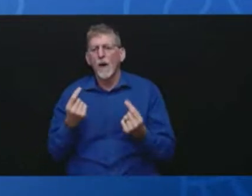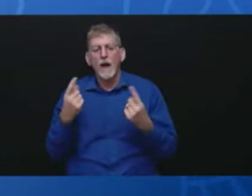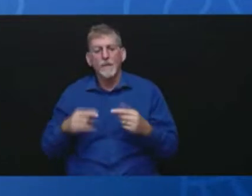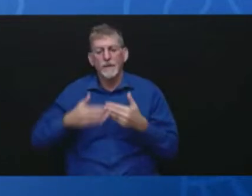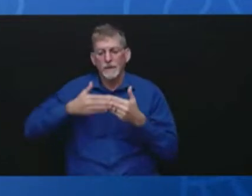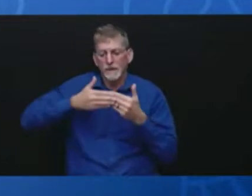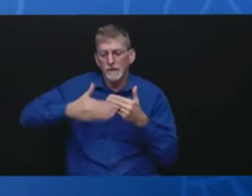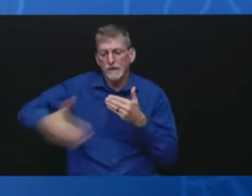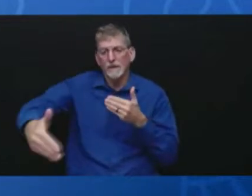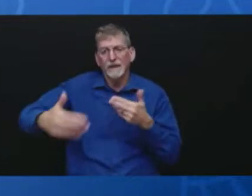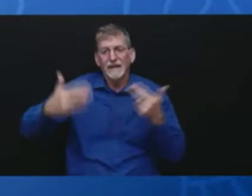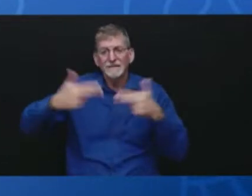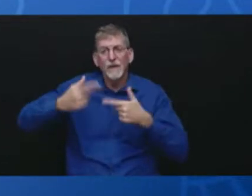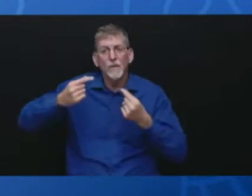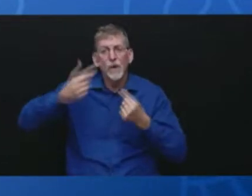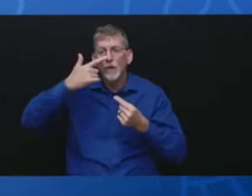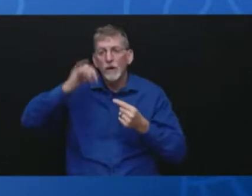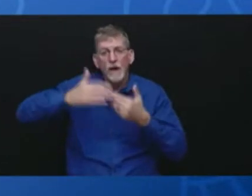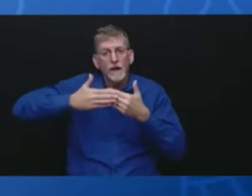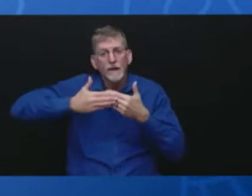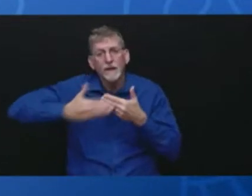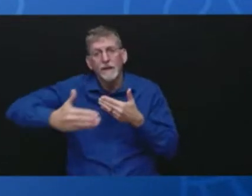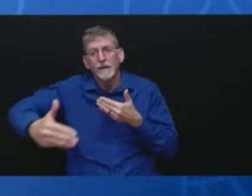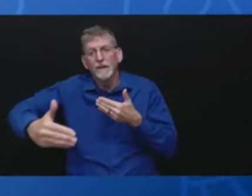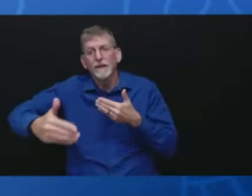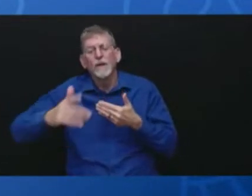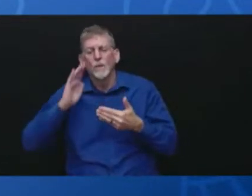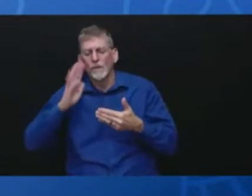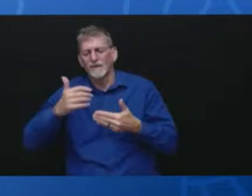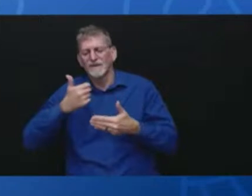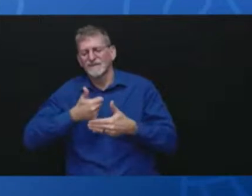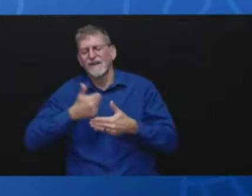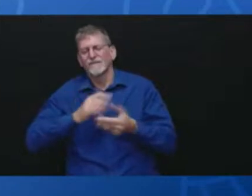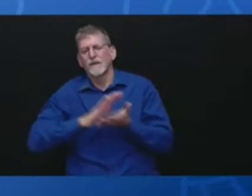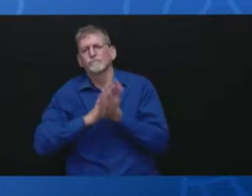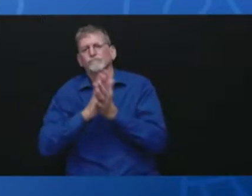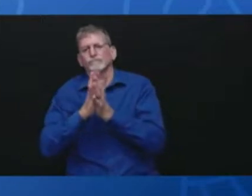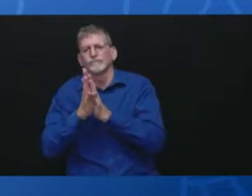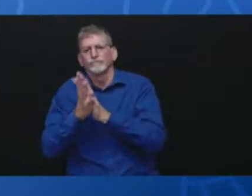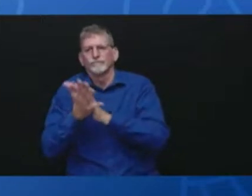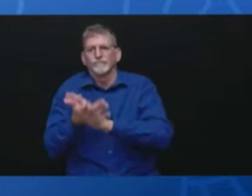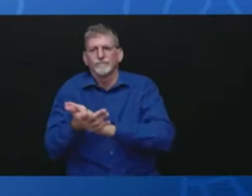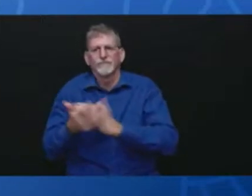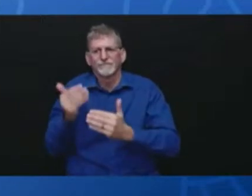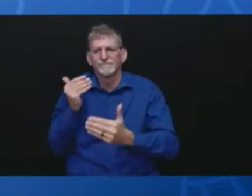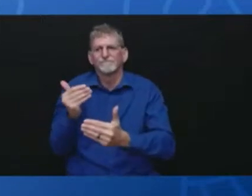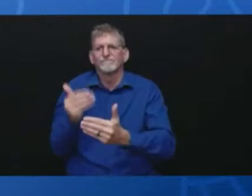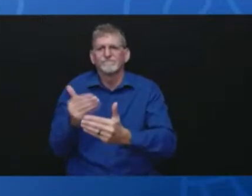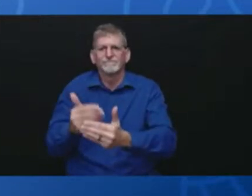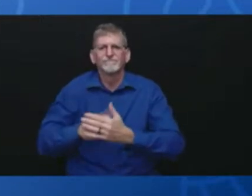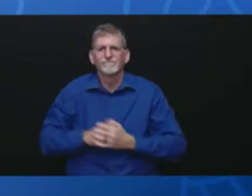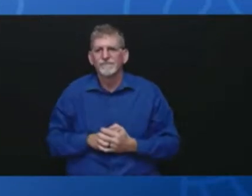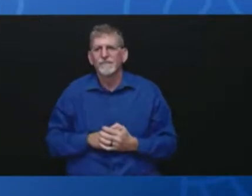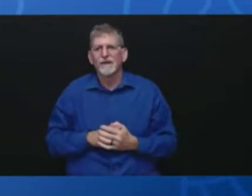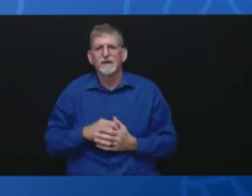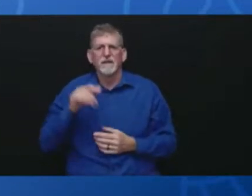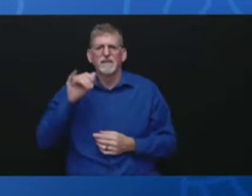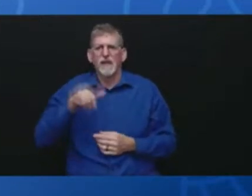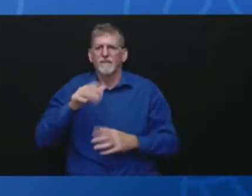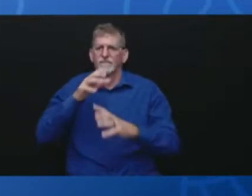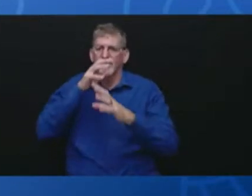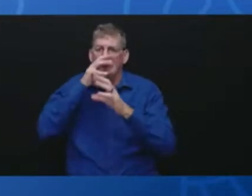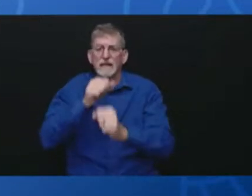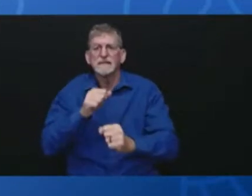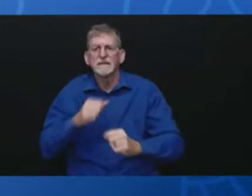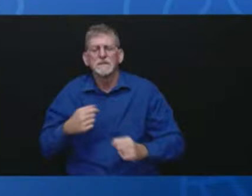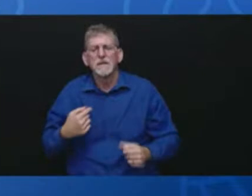be manifested in full. And we are close to that. This is what's fascinating. We've never been closer, a breath away